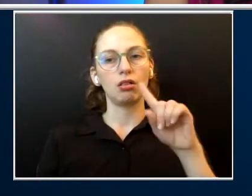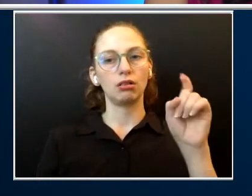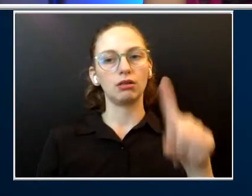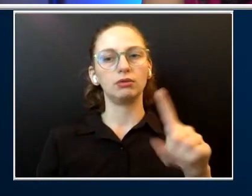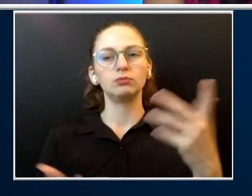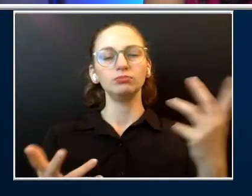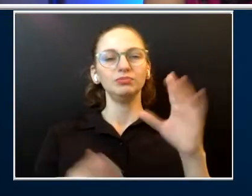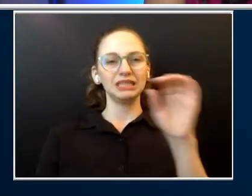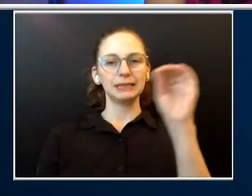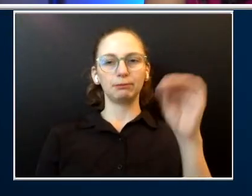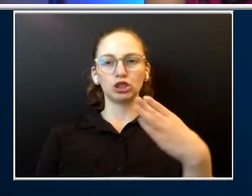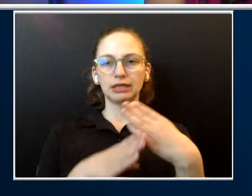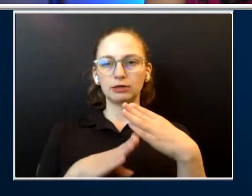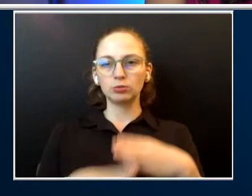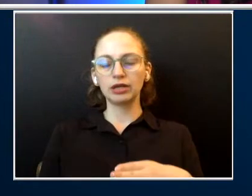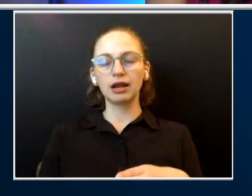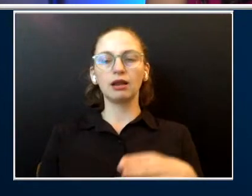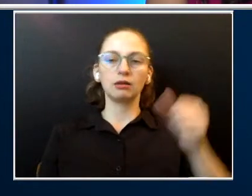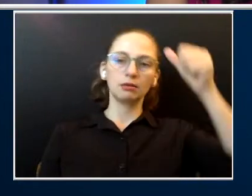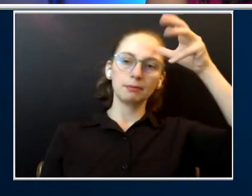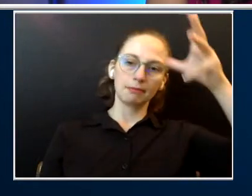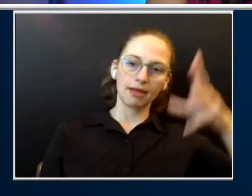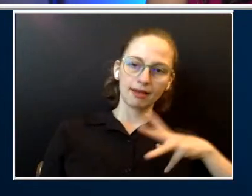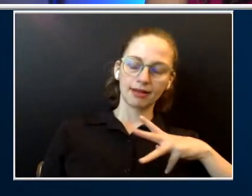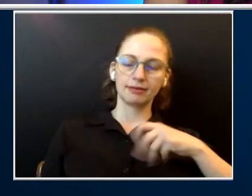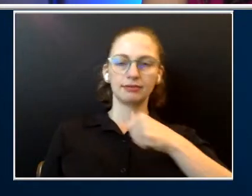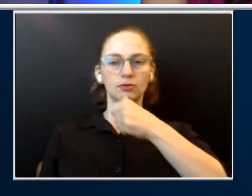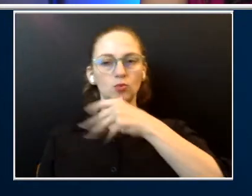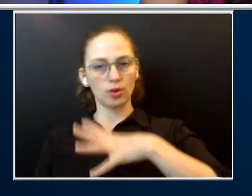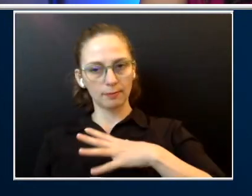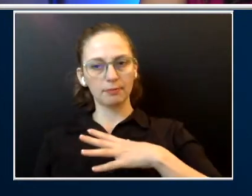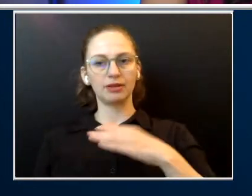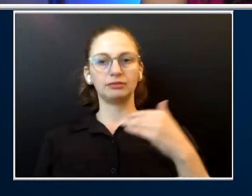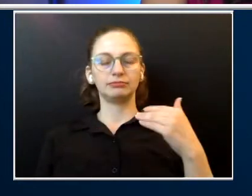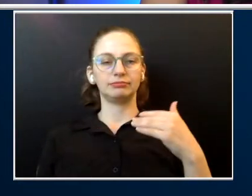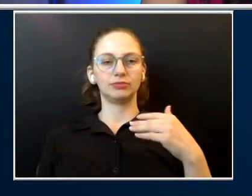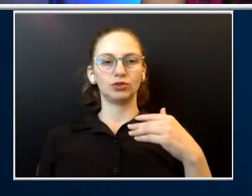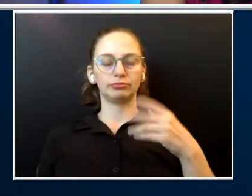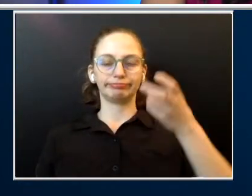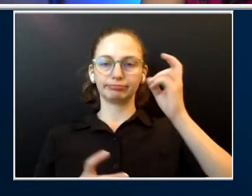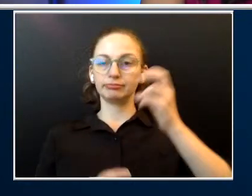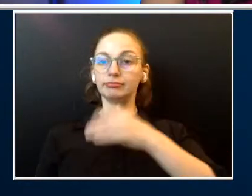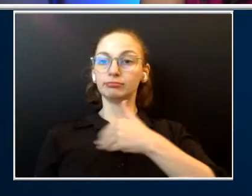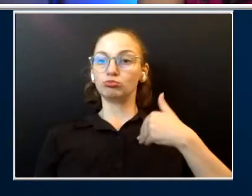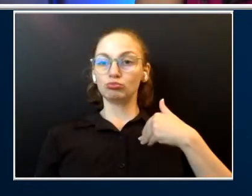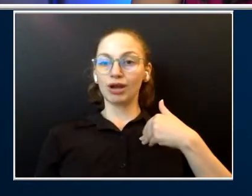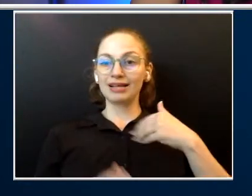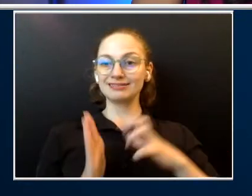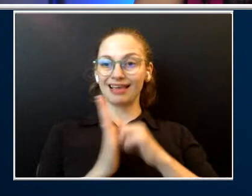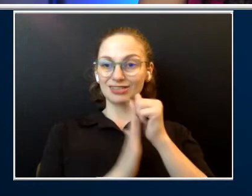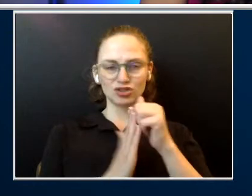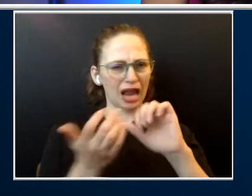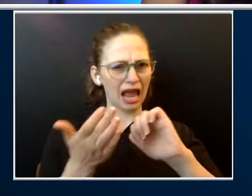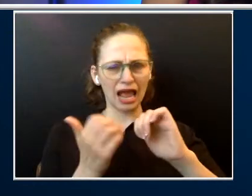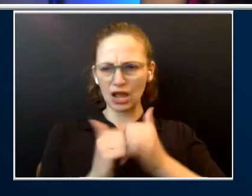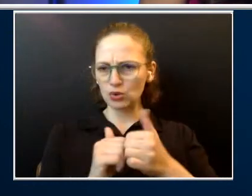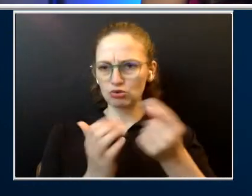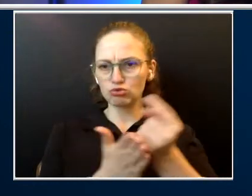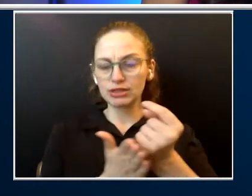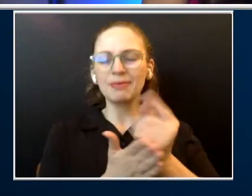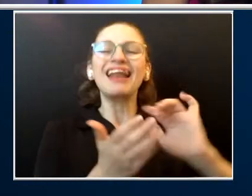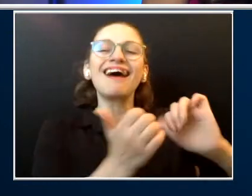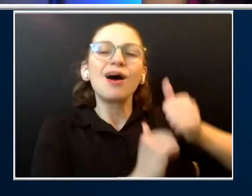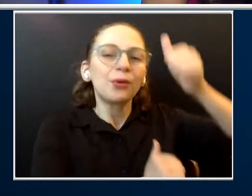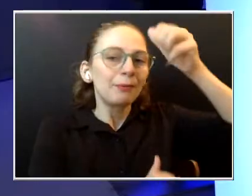men versus women with breast cancer and how you treat them, and how do men check themselves for breast cancer? Well, that is a